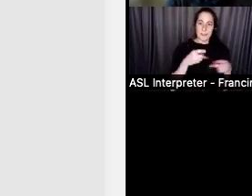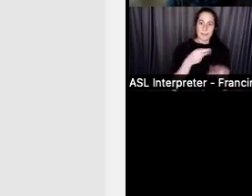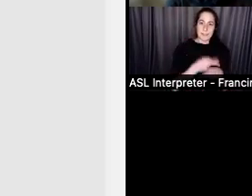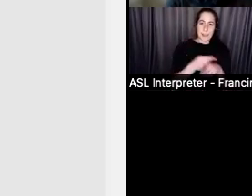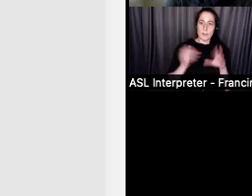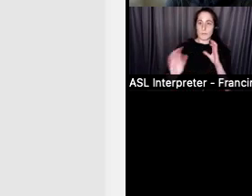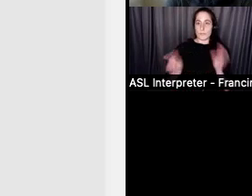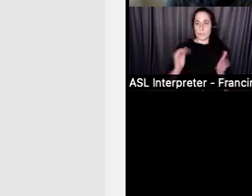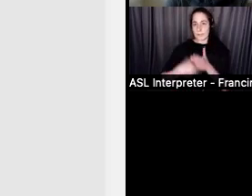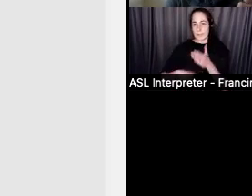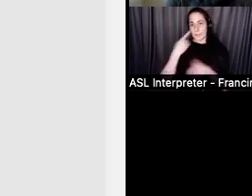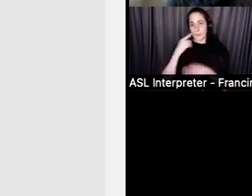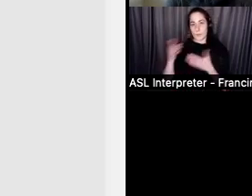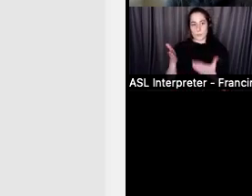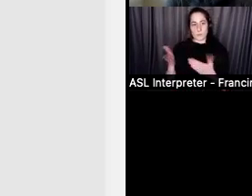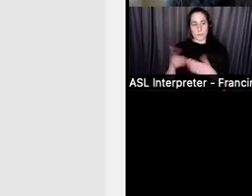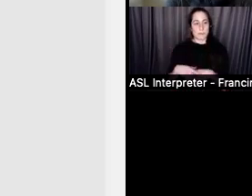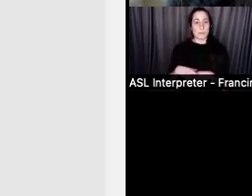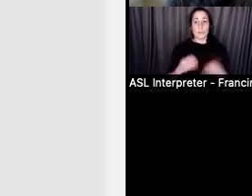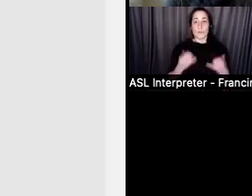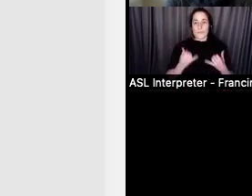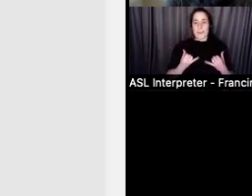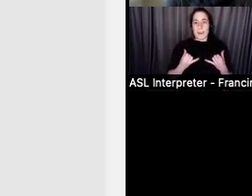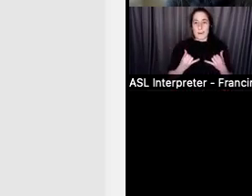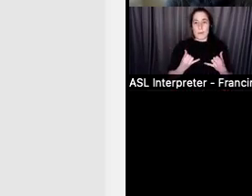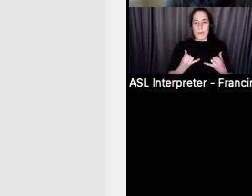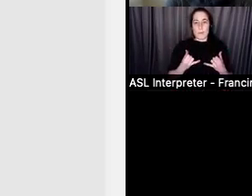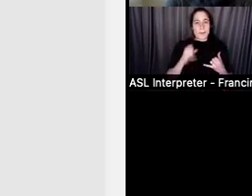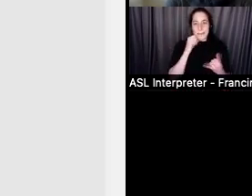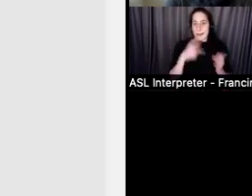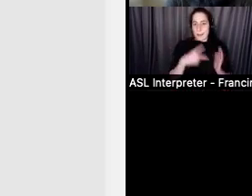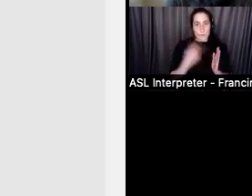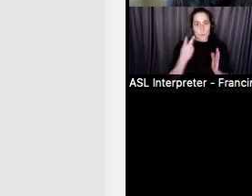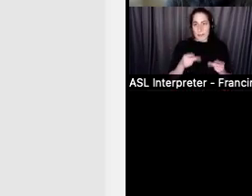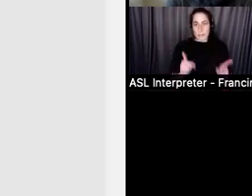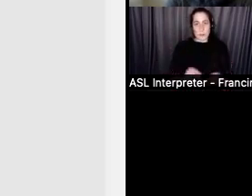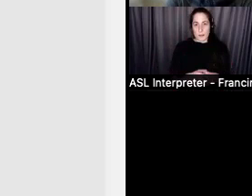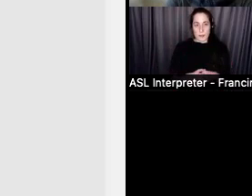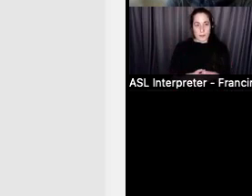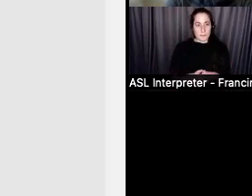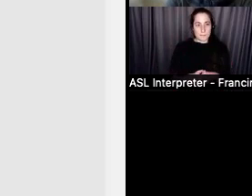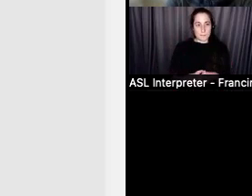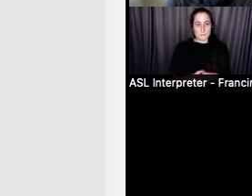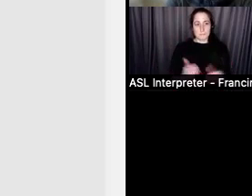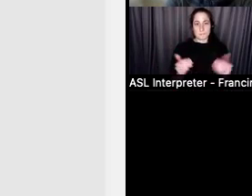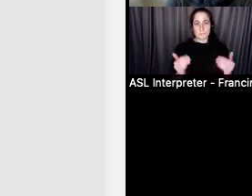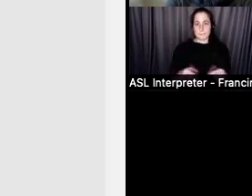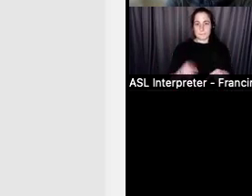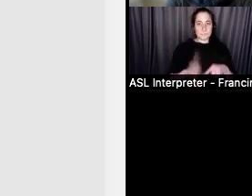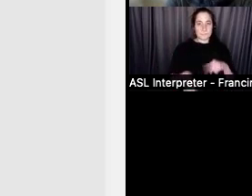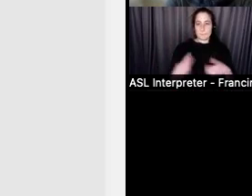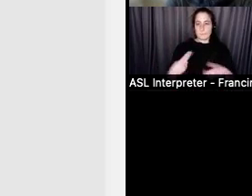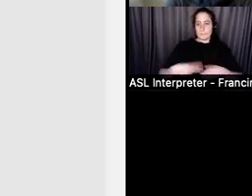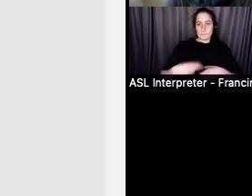service. And for now, not dually eligible. And also cannot be participating or enrolled in a